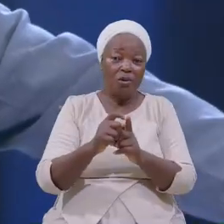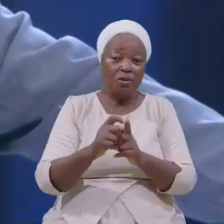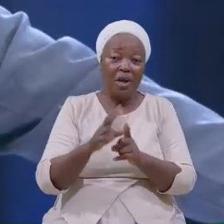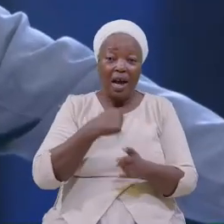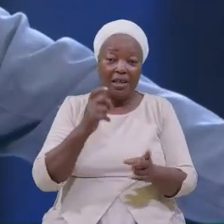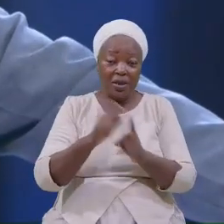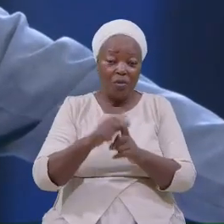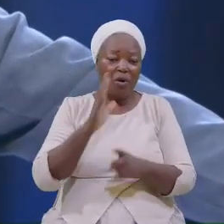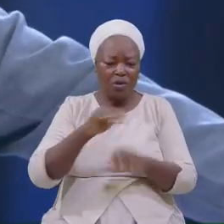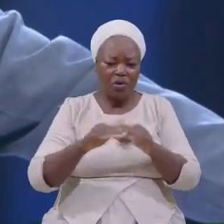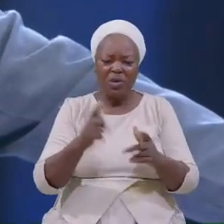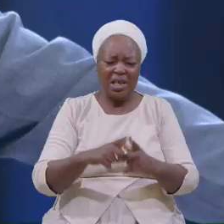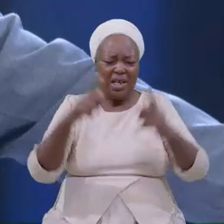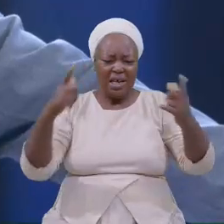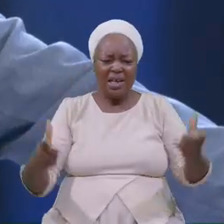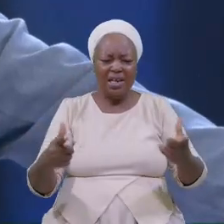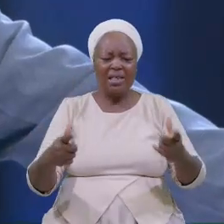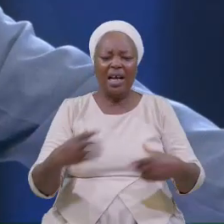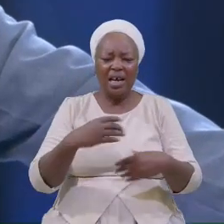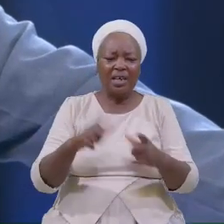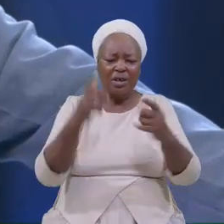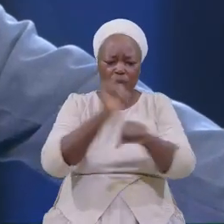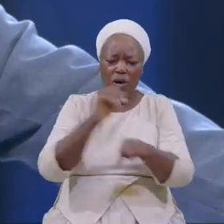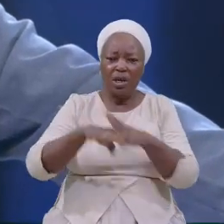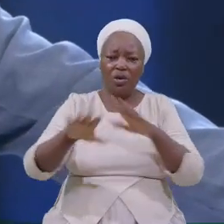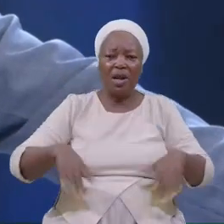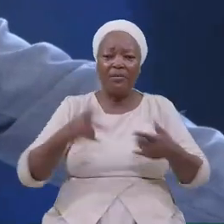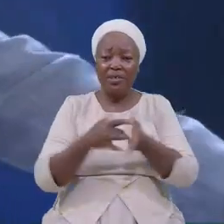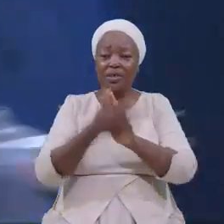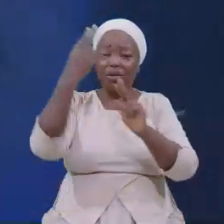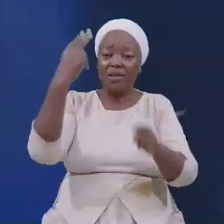word will do a creative miracle in your life.